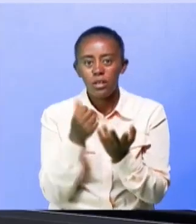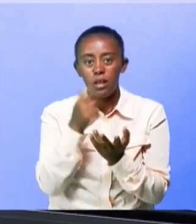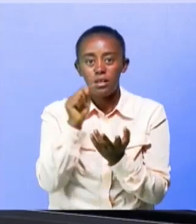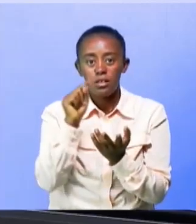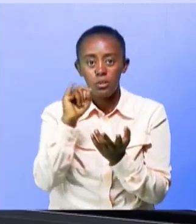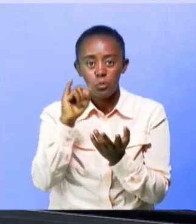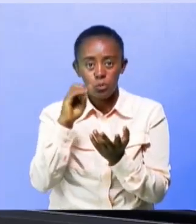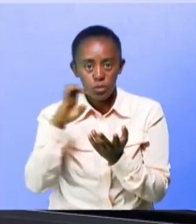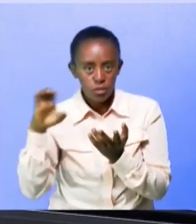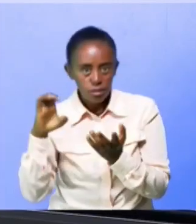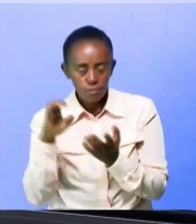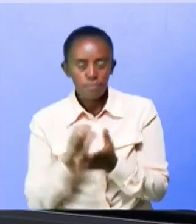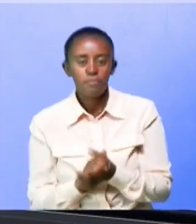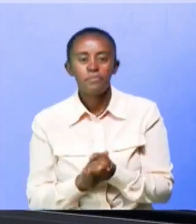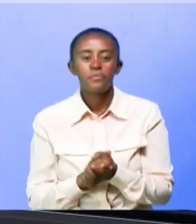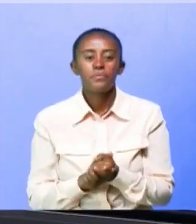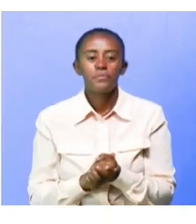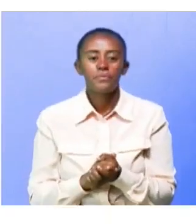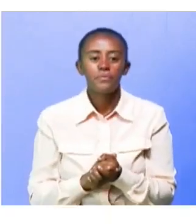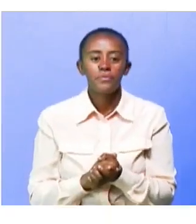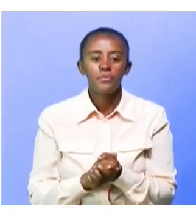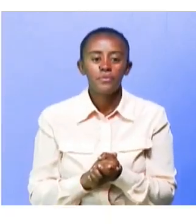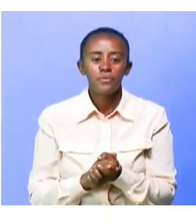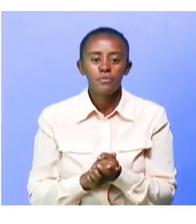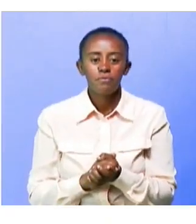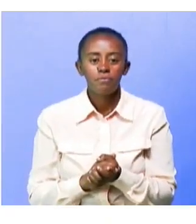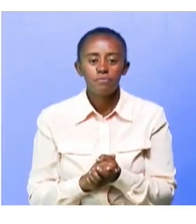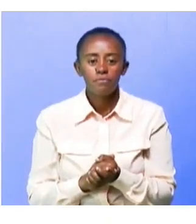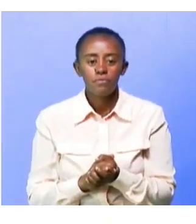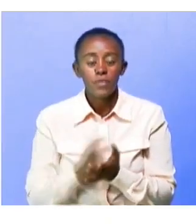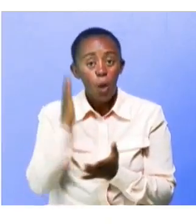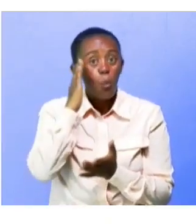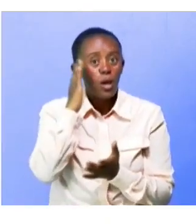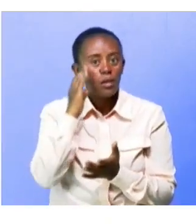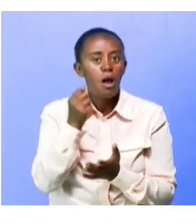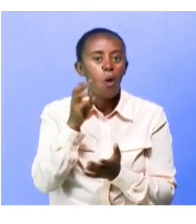have. Aware,